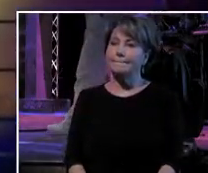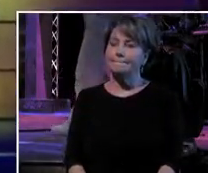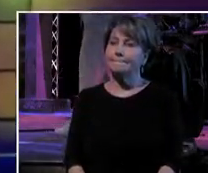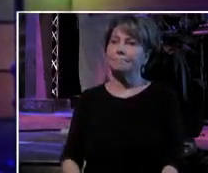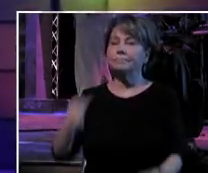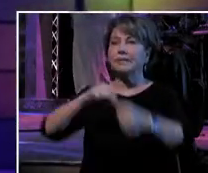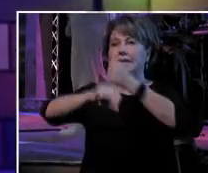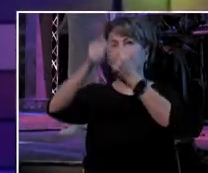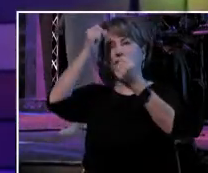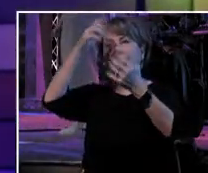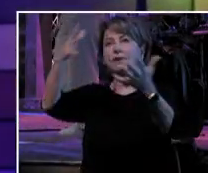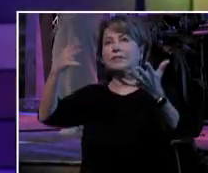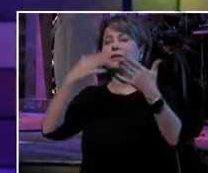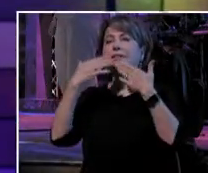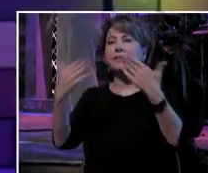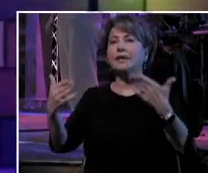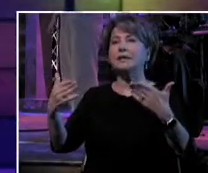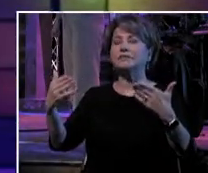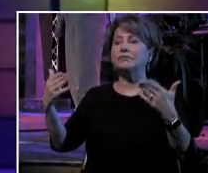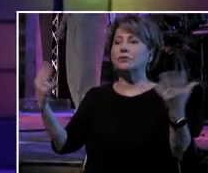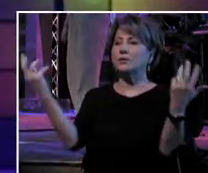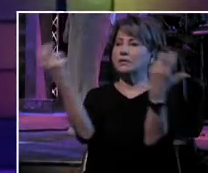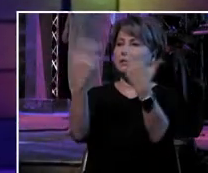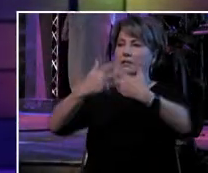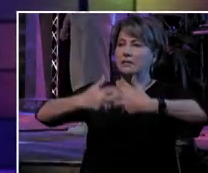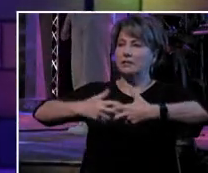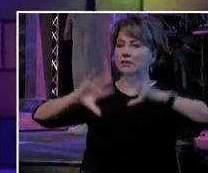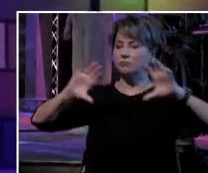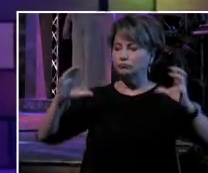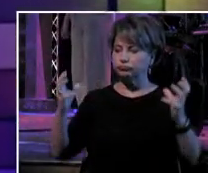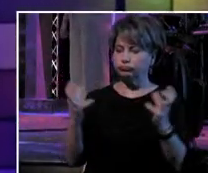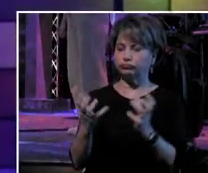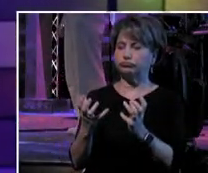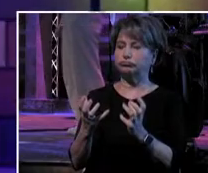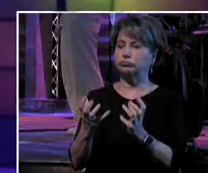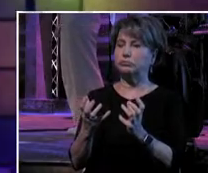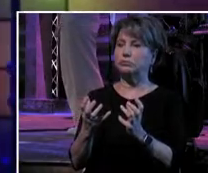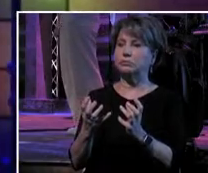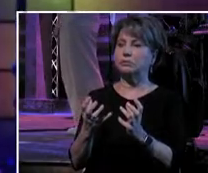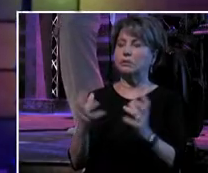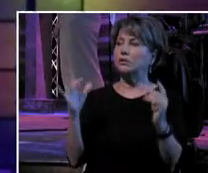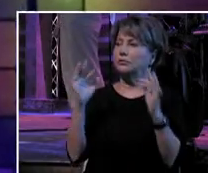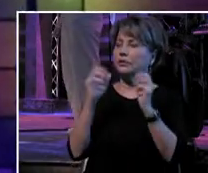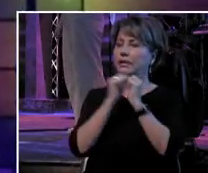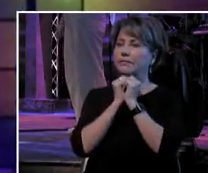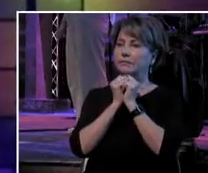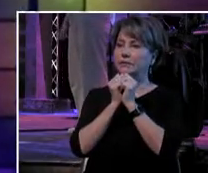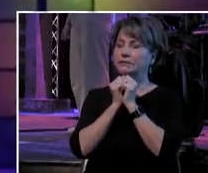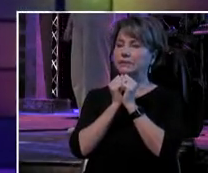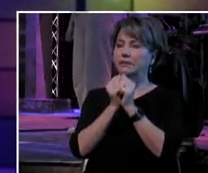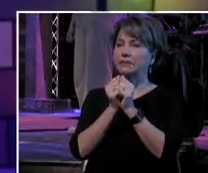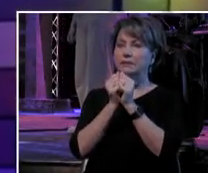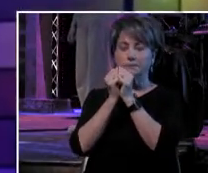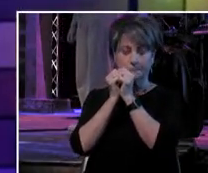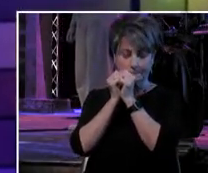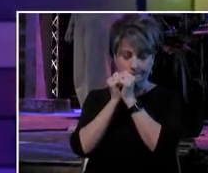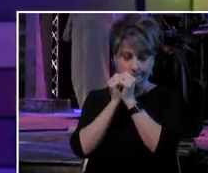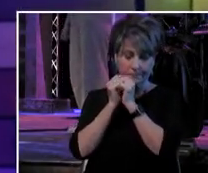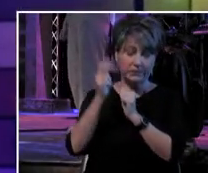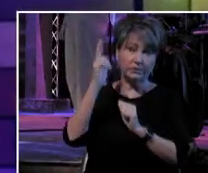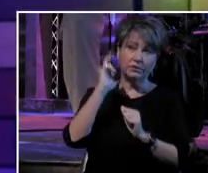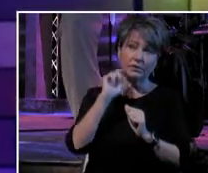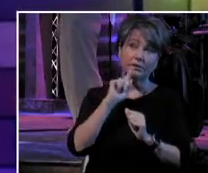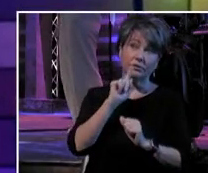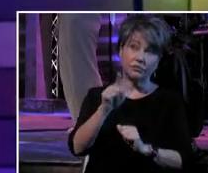Heavenly Father, we thank you for assembling us to this place to gather us in, to hear the